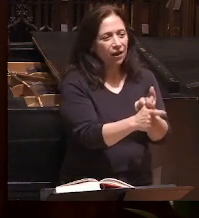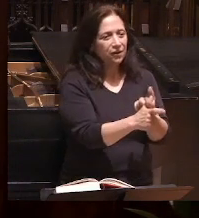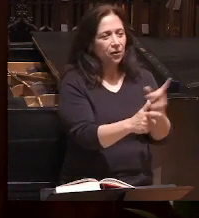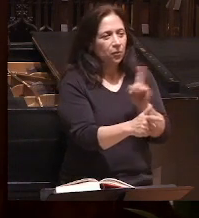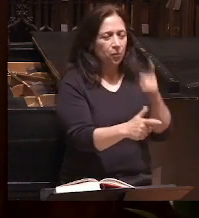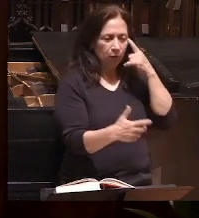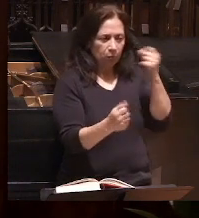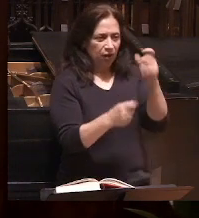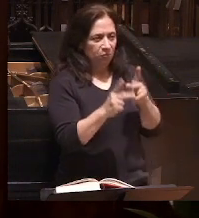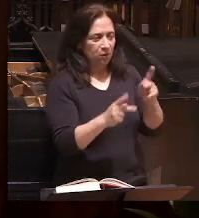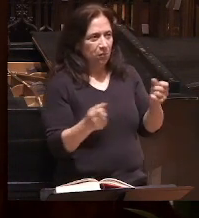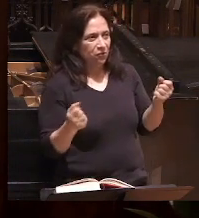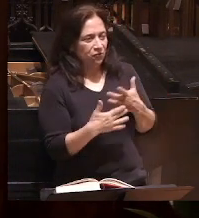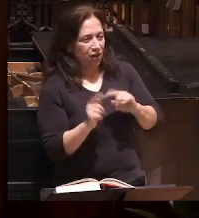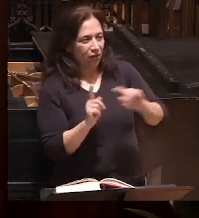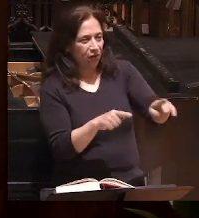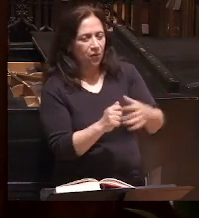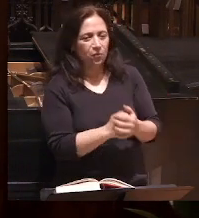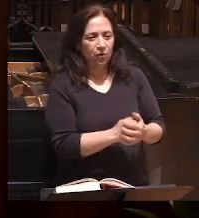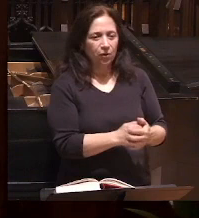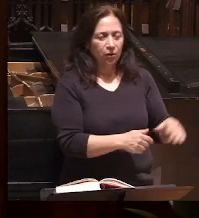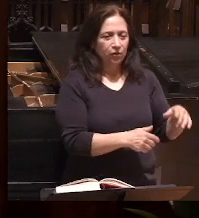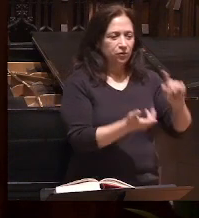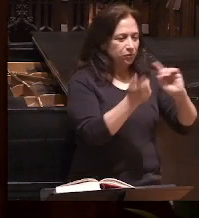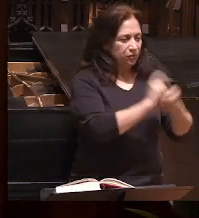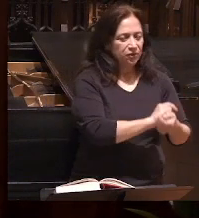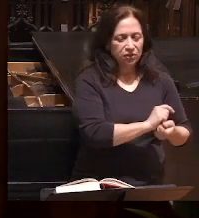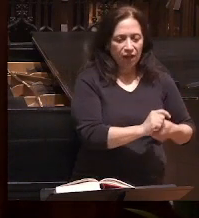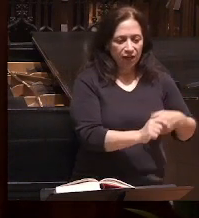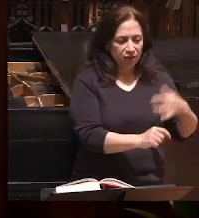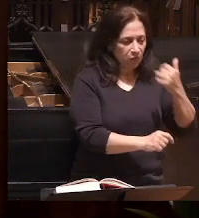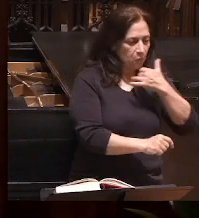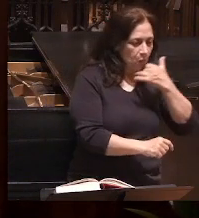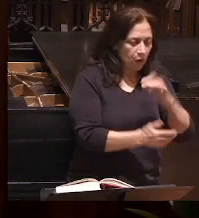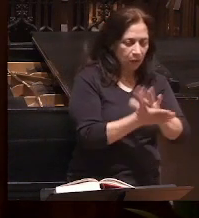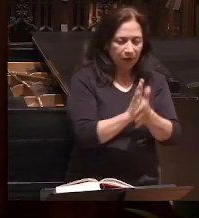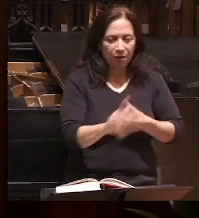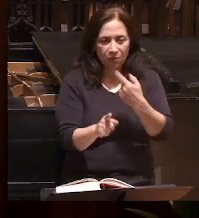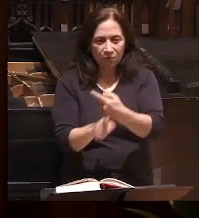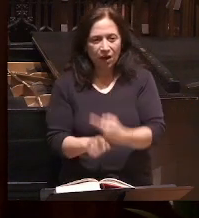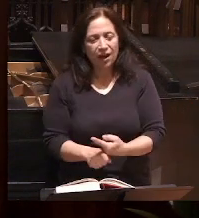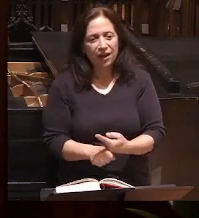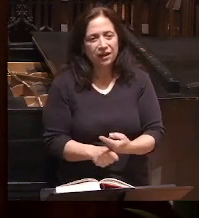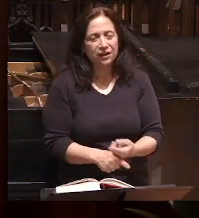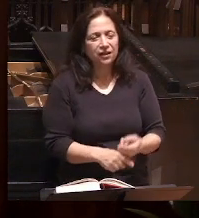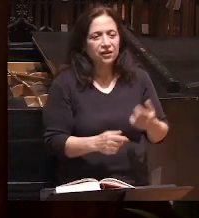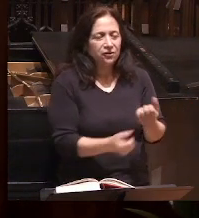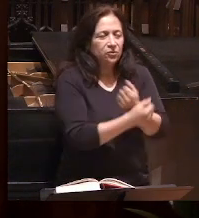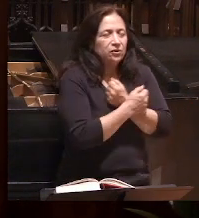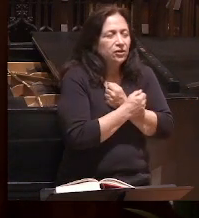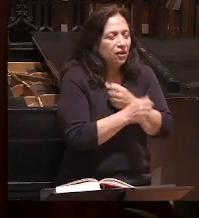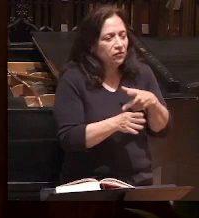go, to right the unrightable wrong, and to love pure and chaste from afar,